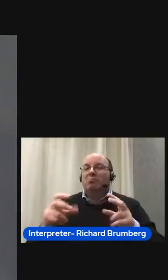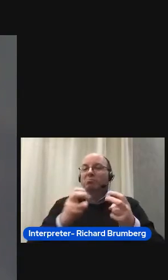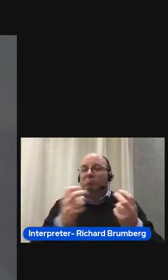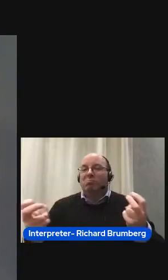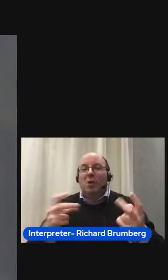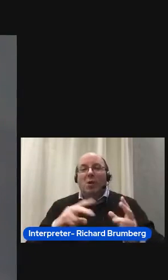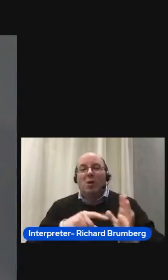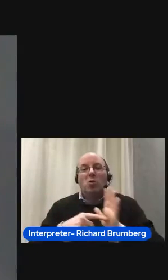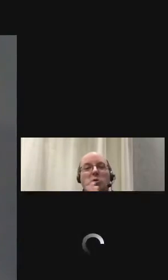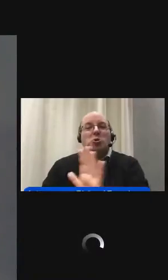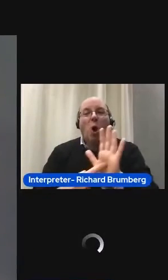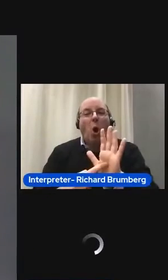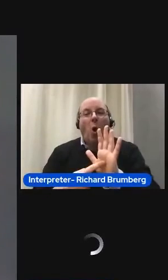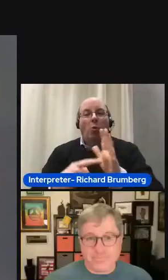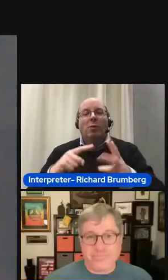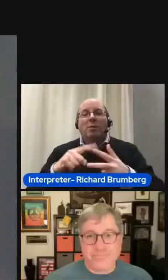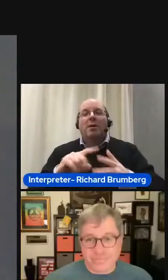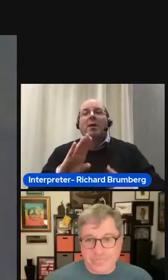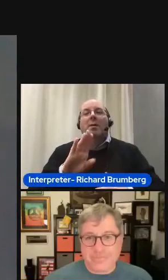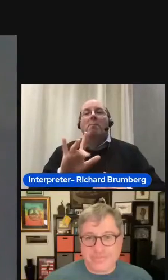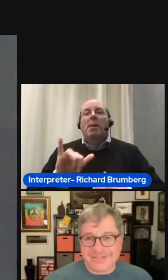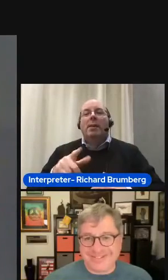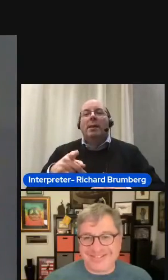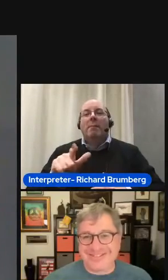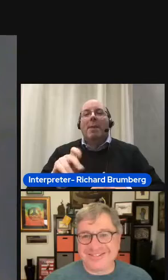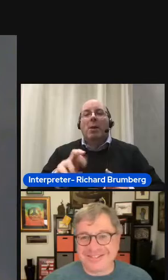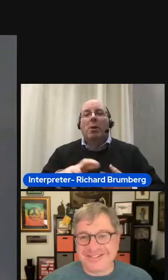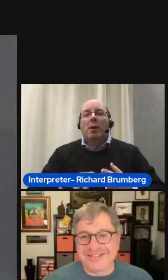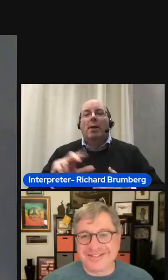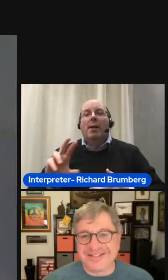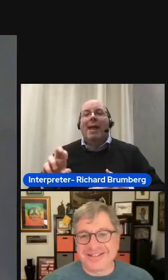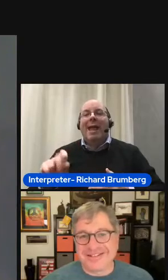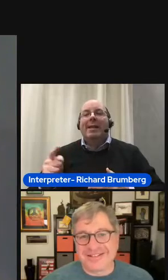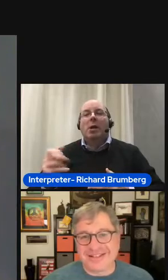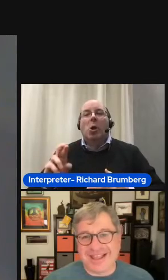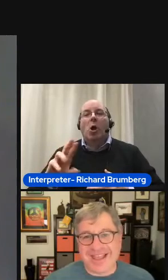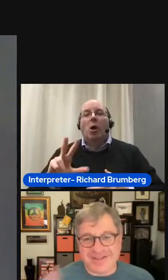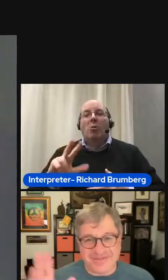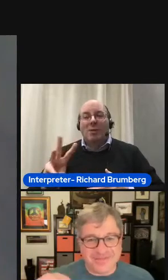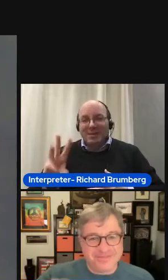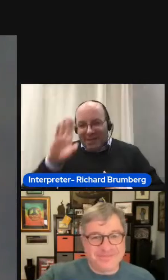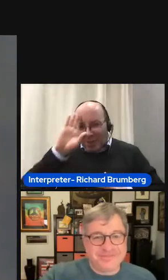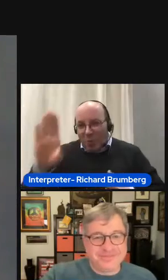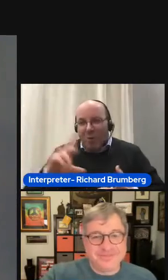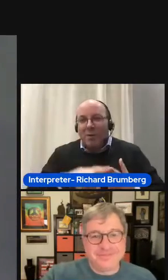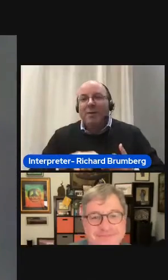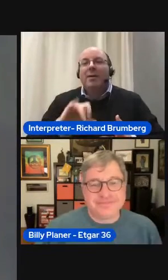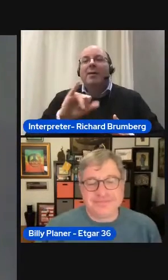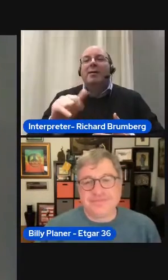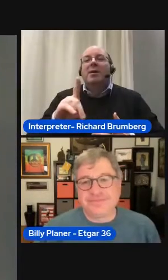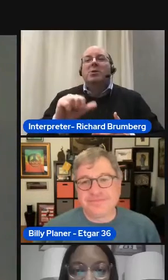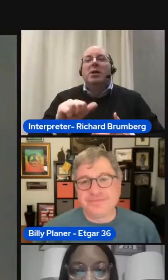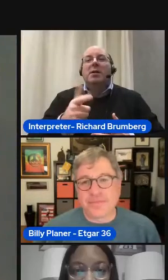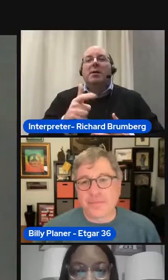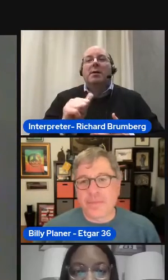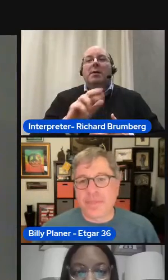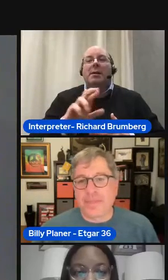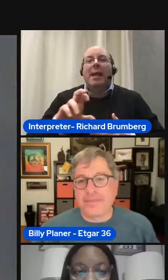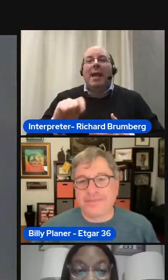stage Billy Planer from Etgar 36. Hey, Billy. Jada Garrett from